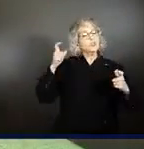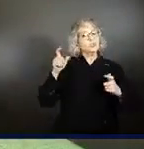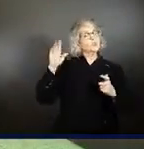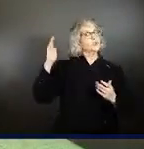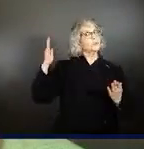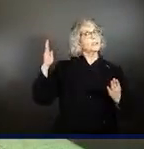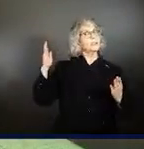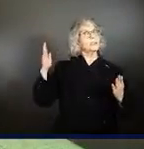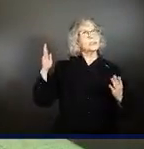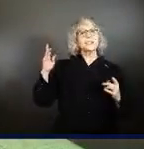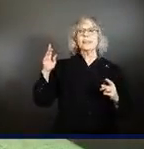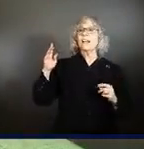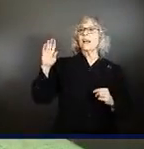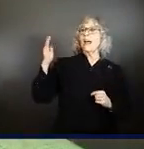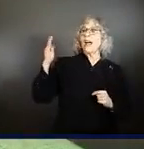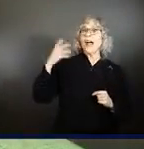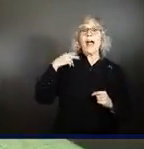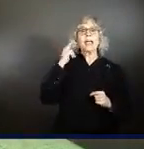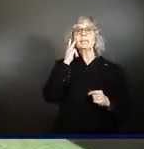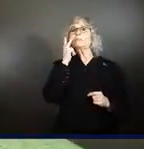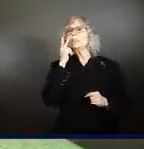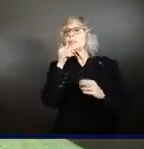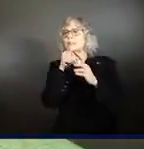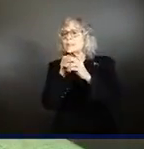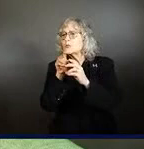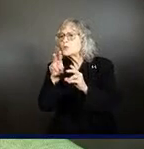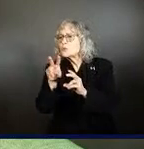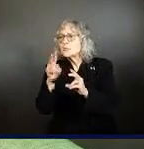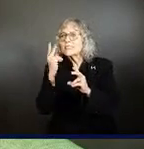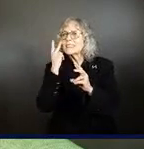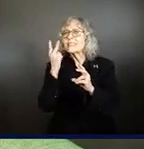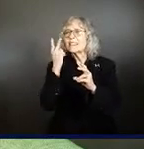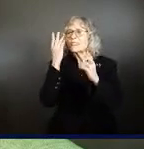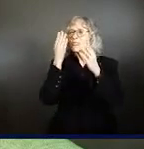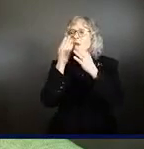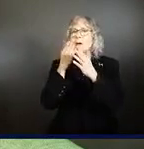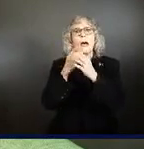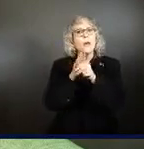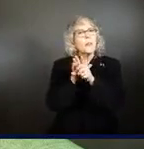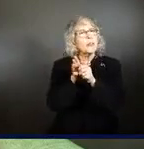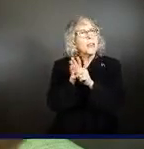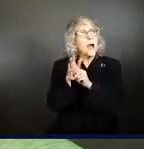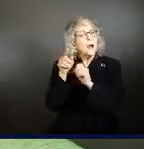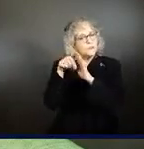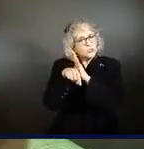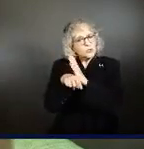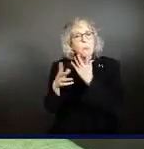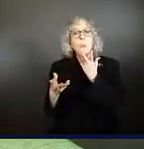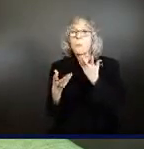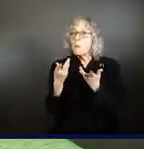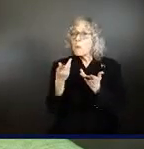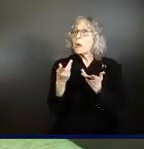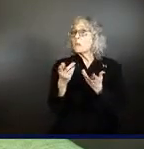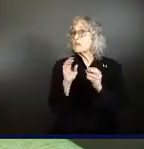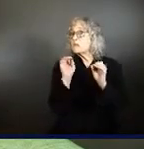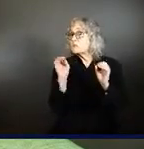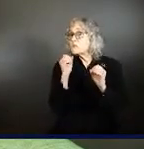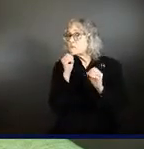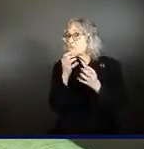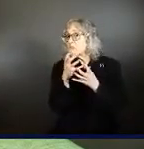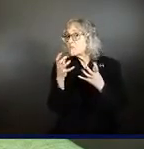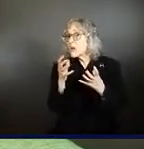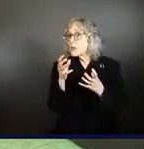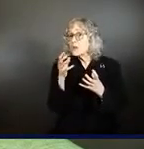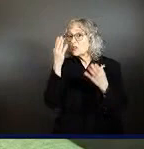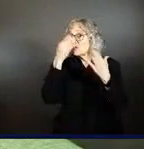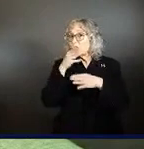mirror that it can actually peer into those with very, very, enough detail to tell you, oh yes, maybe it doesn't have. So all these questions,